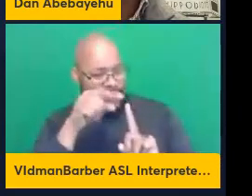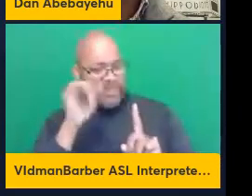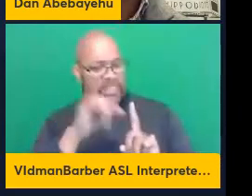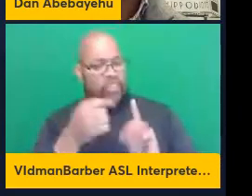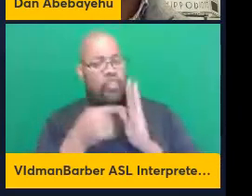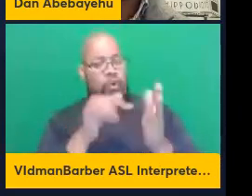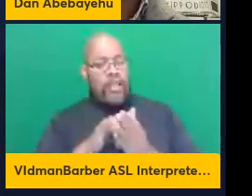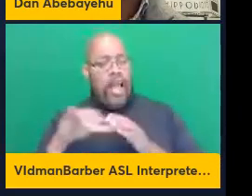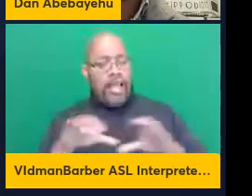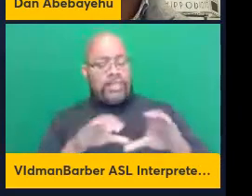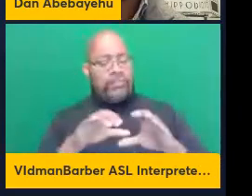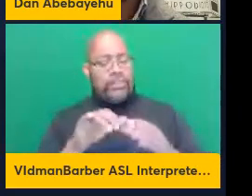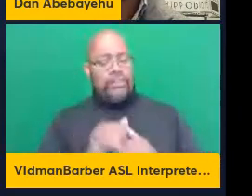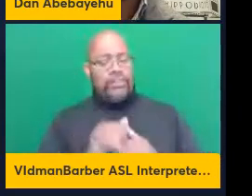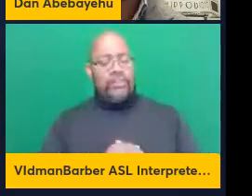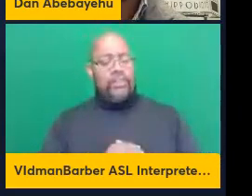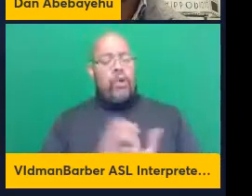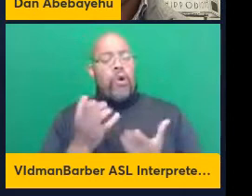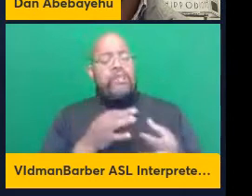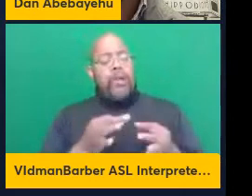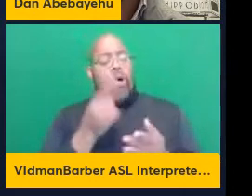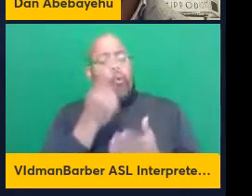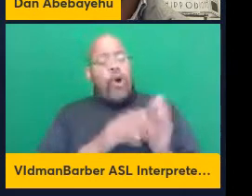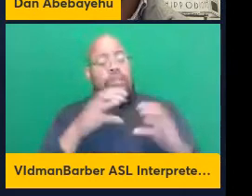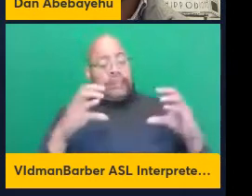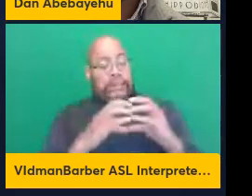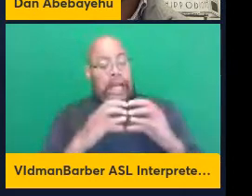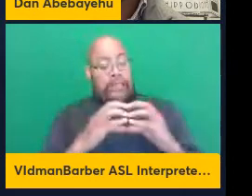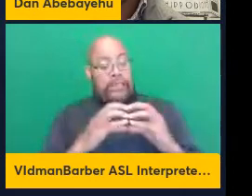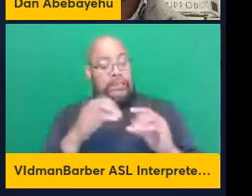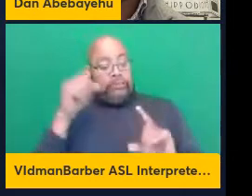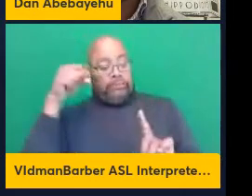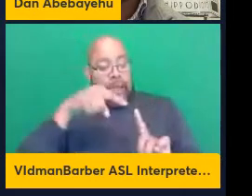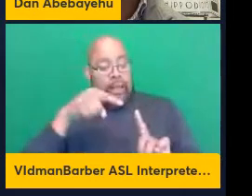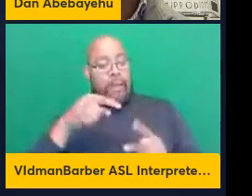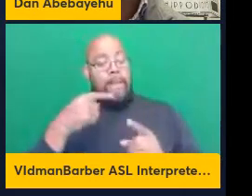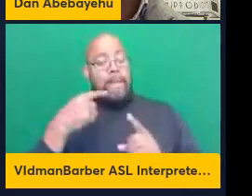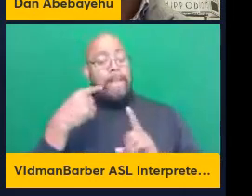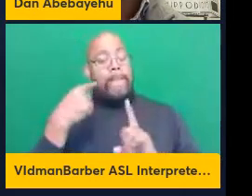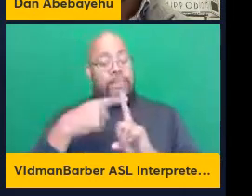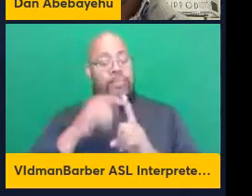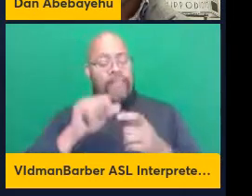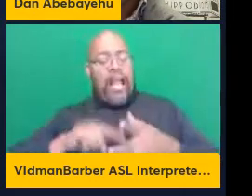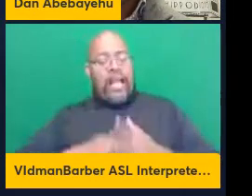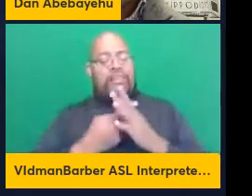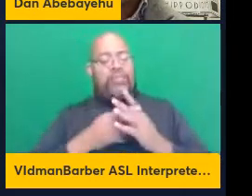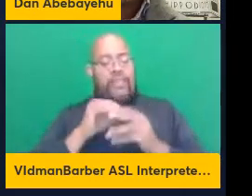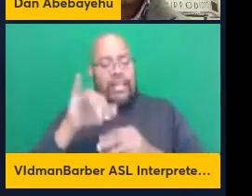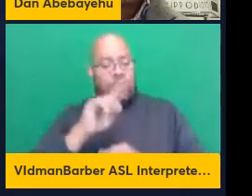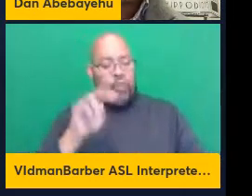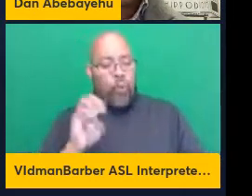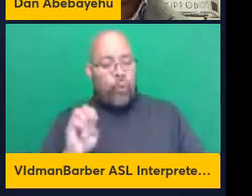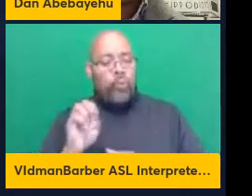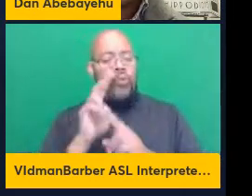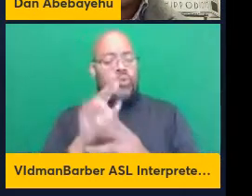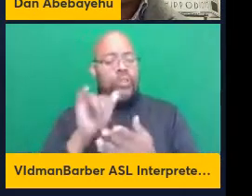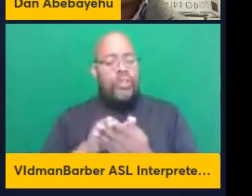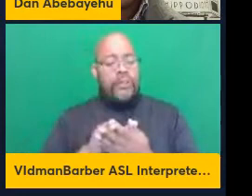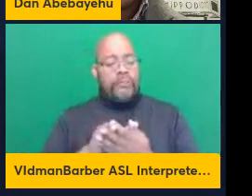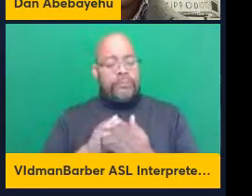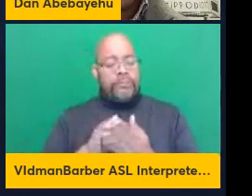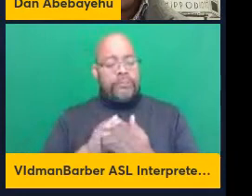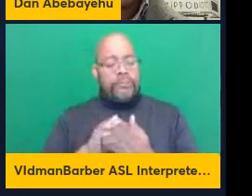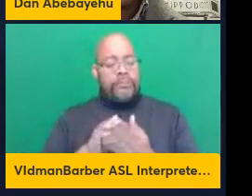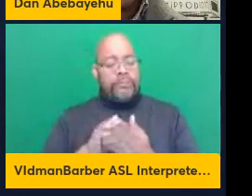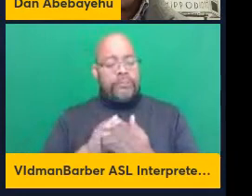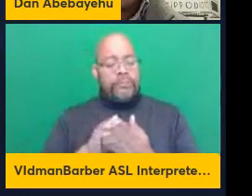inflammasome. So we wanted to define what cells are SPEC positive that have the activated inflammasome. Using imaging flow cytometry, we were able